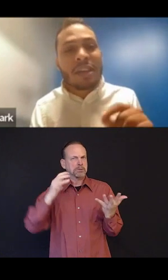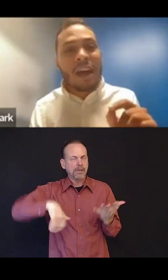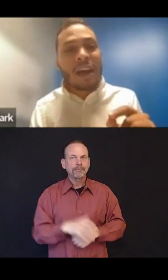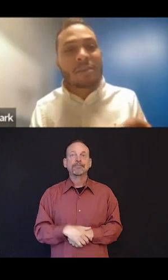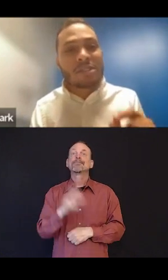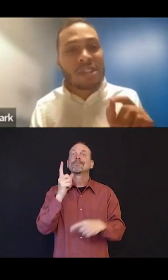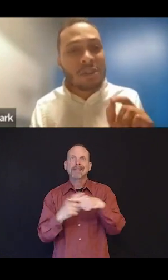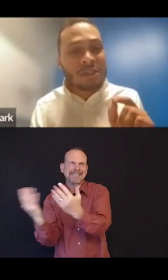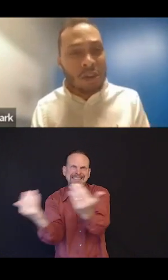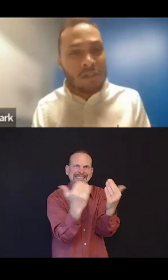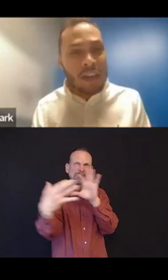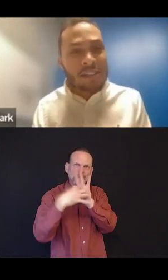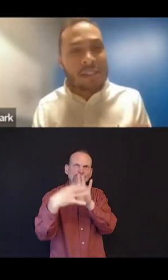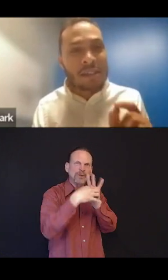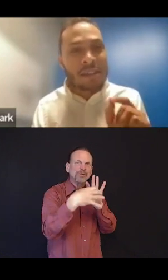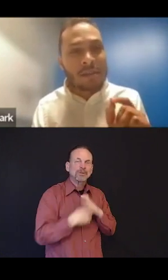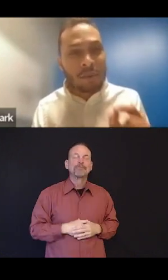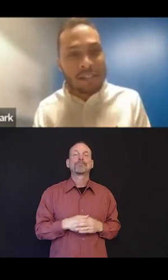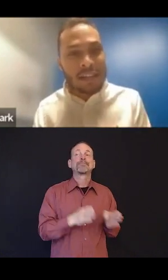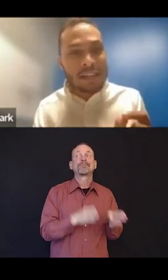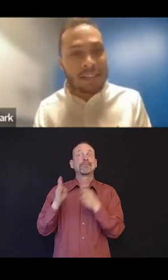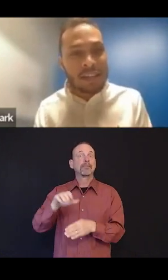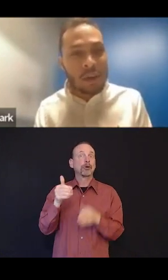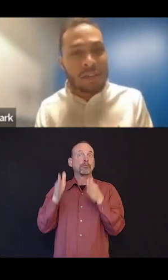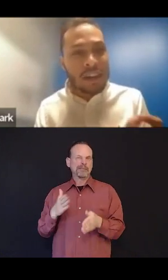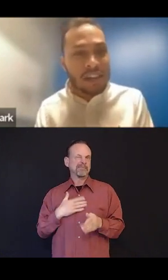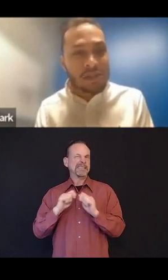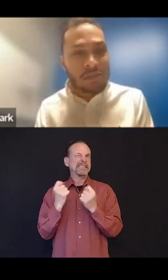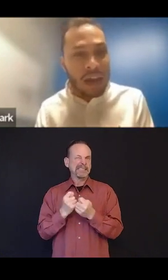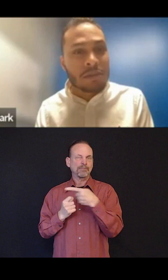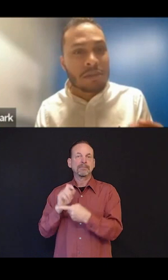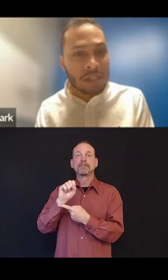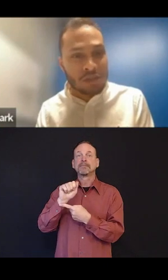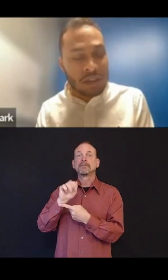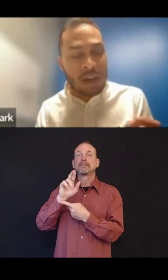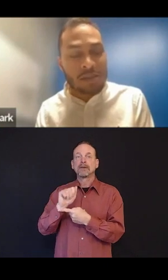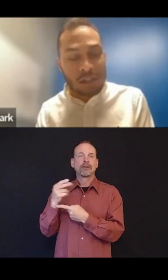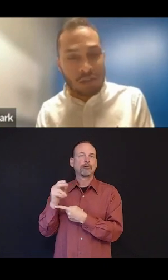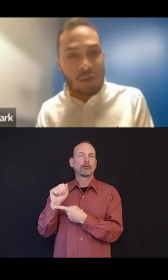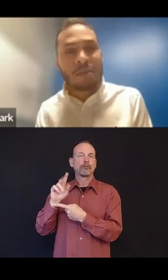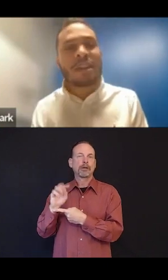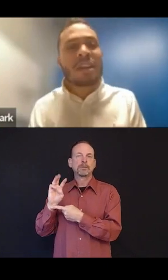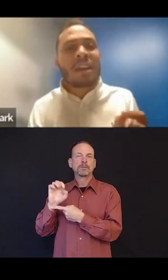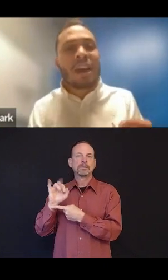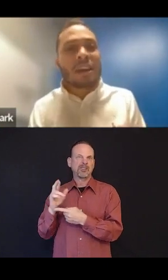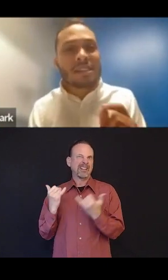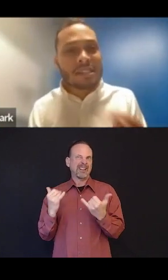panel. She served as the president and CEO of the National Down